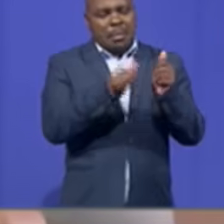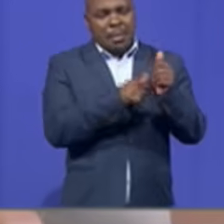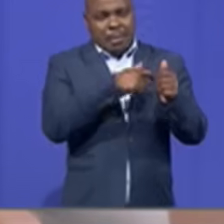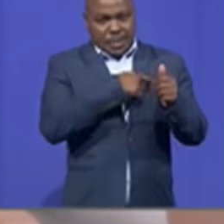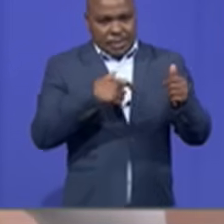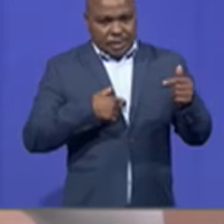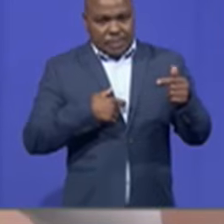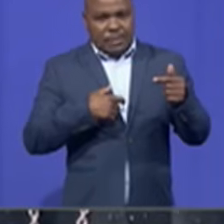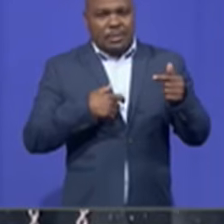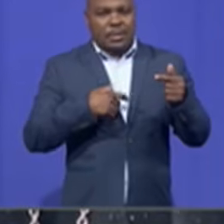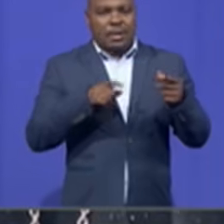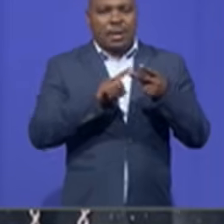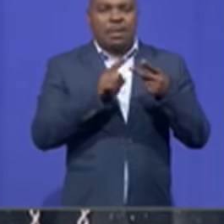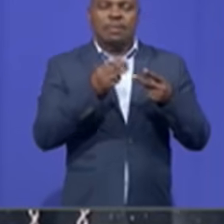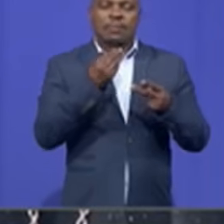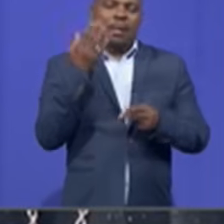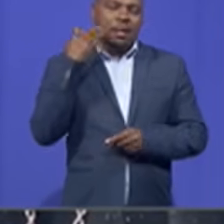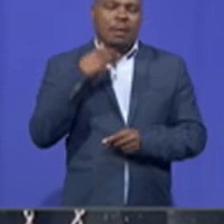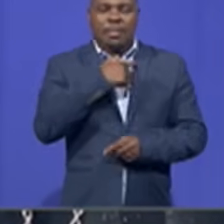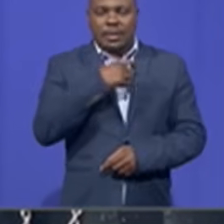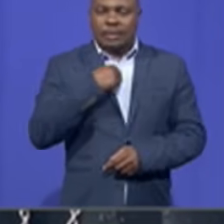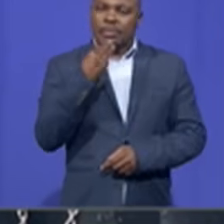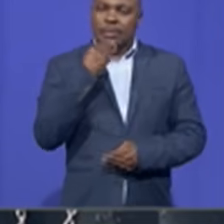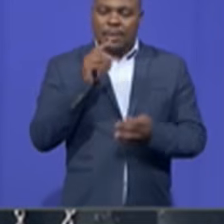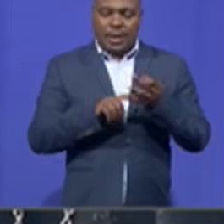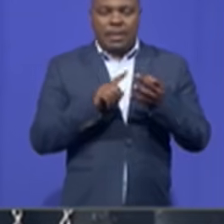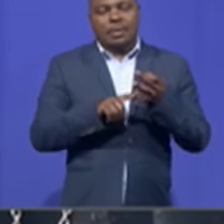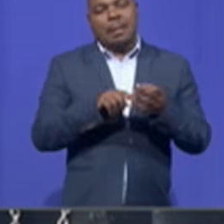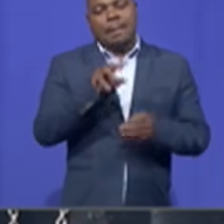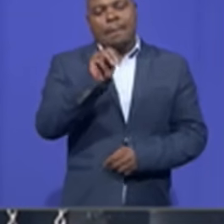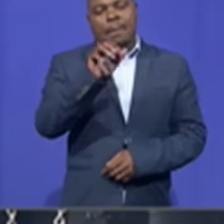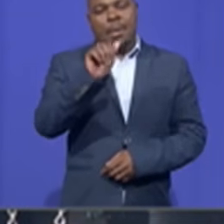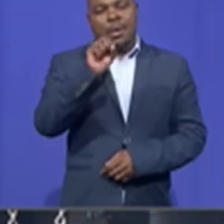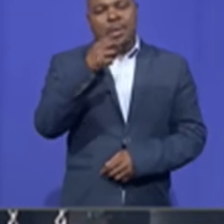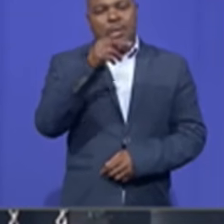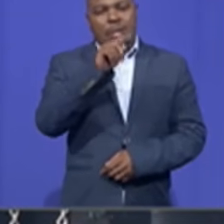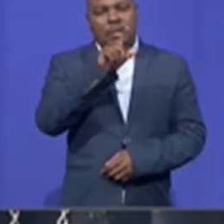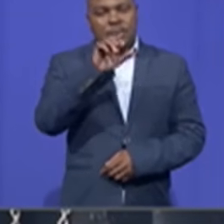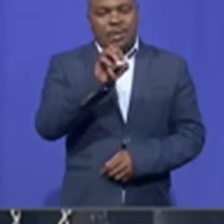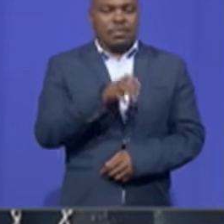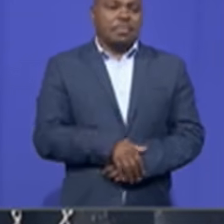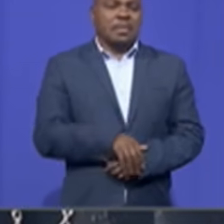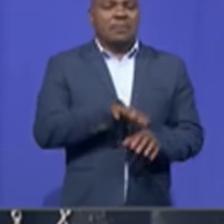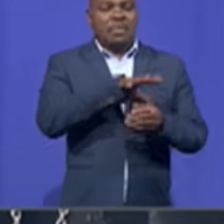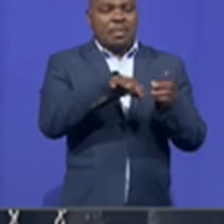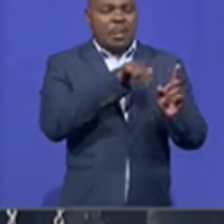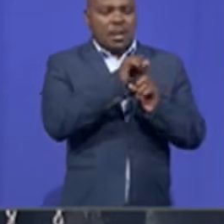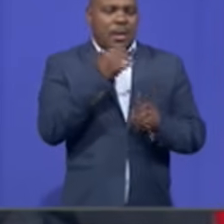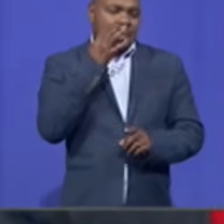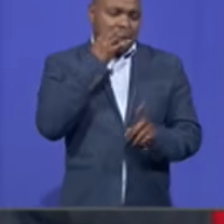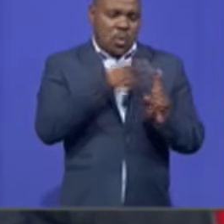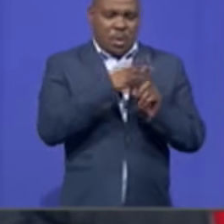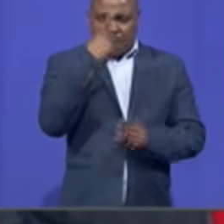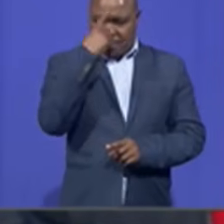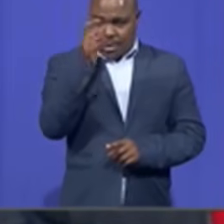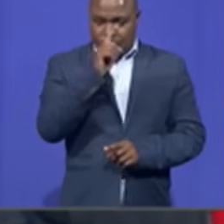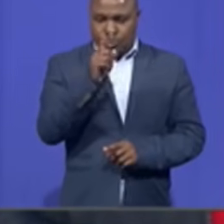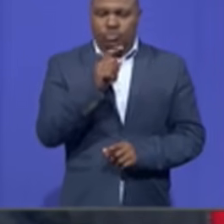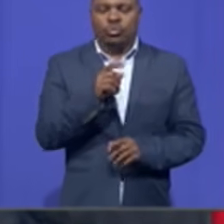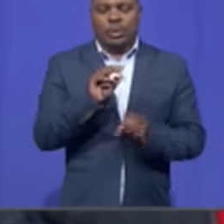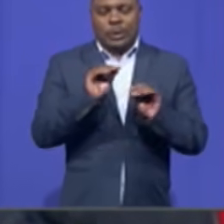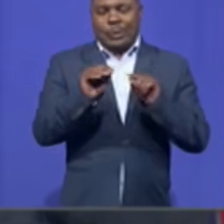motlatsa moporesidente Paul Mashatile. Ba lelapa la ga Mape ba mo kaile jaaka motho yo neng a dumela mo thutong. A lot of people